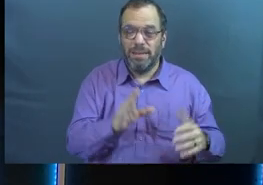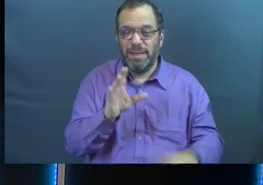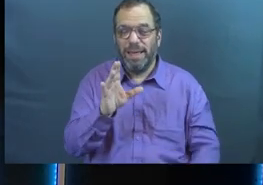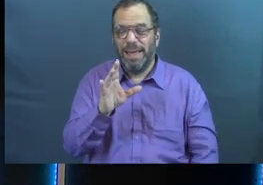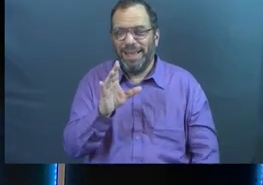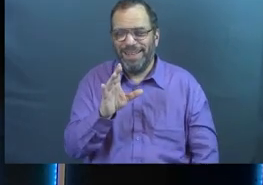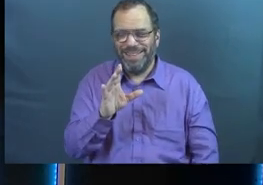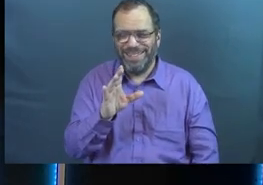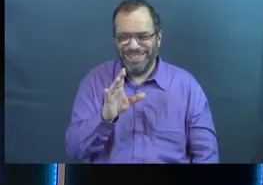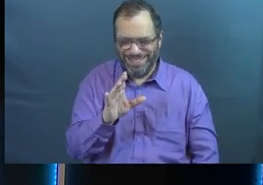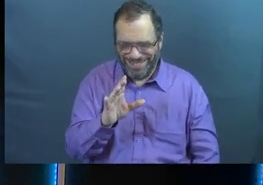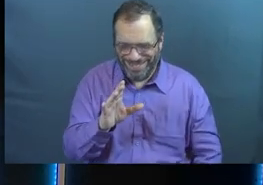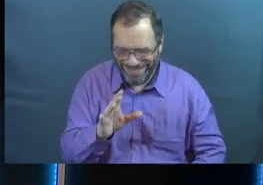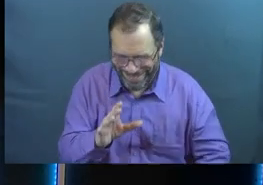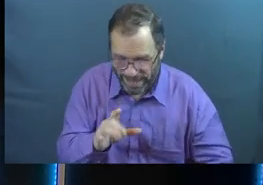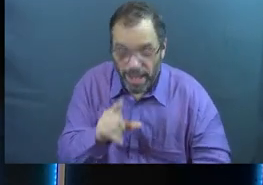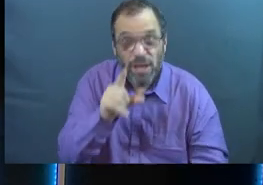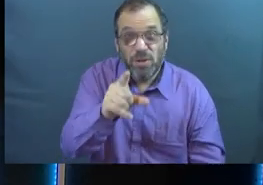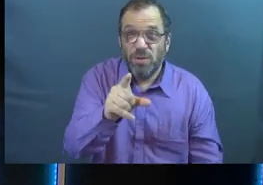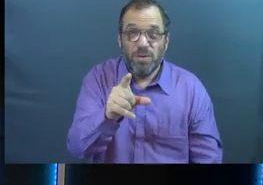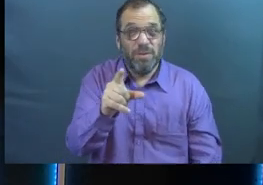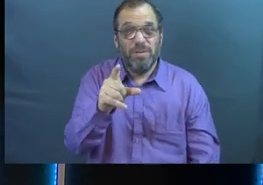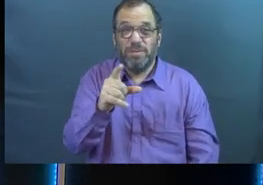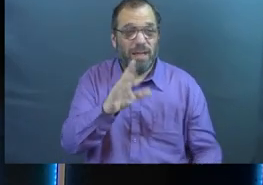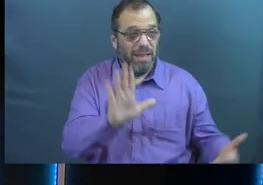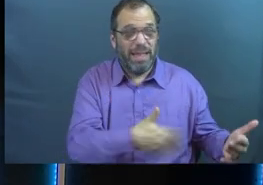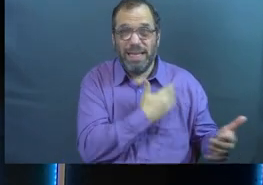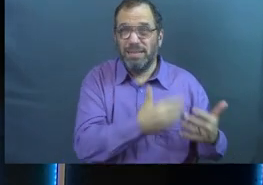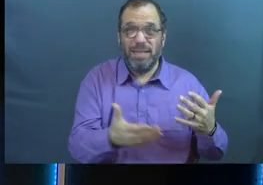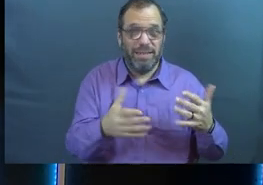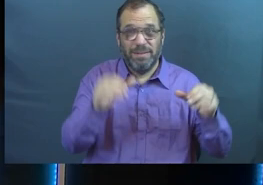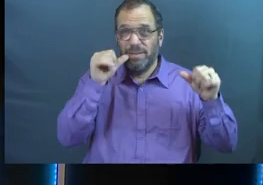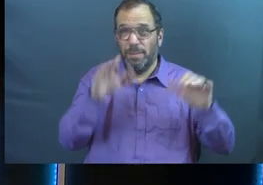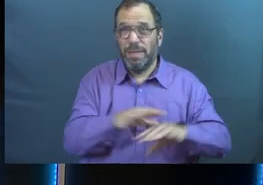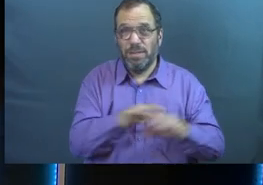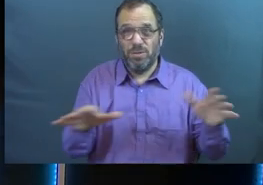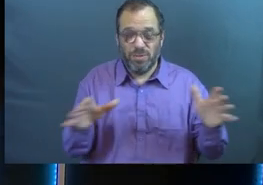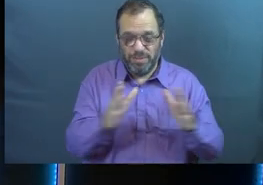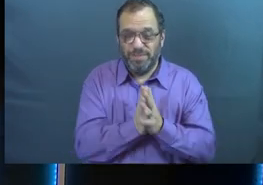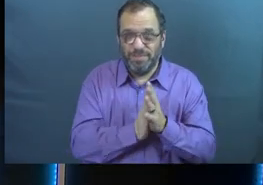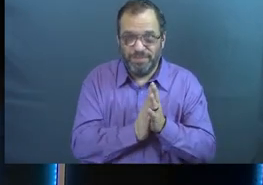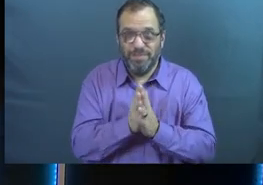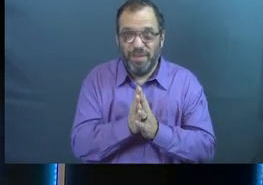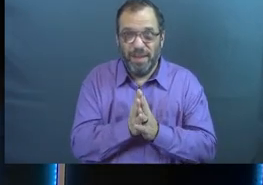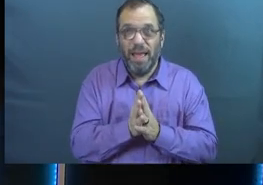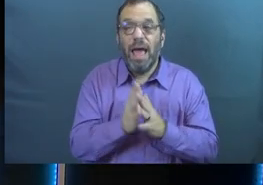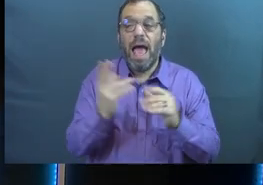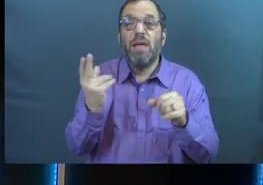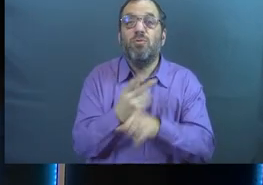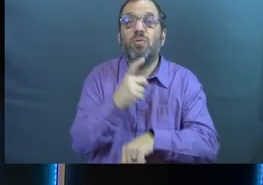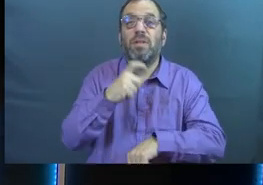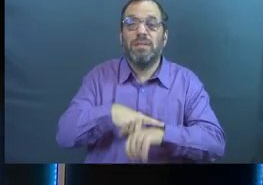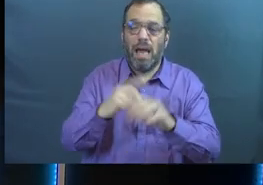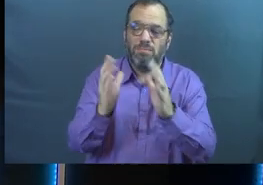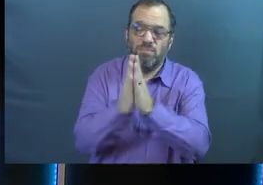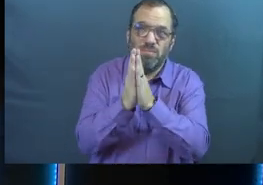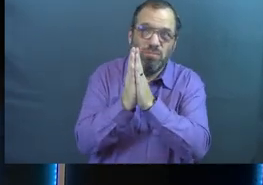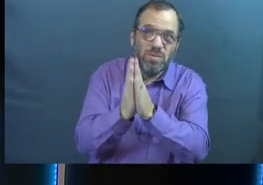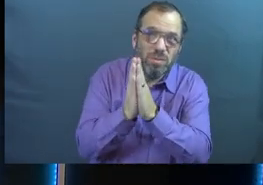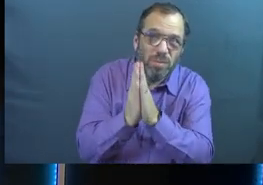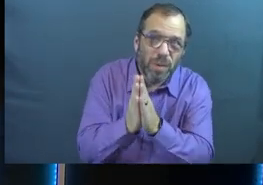and you might just want to let them sing it over you. You might want to use this time to pray